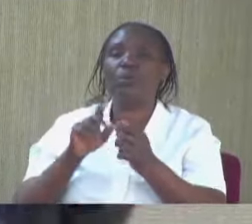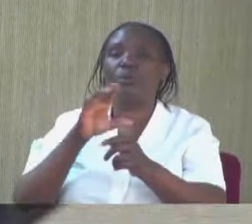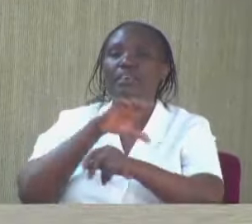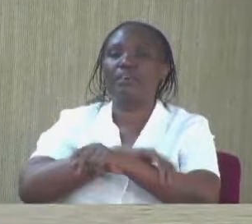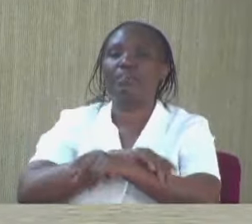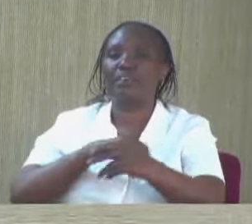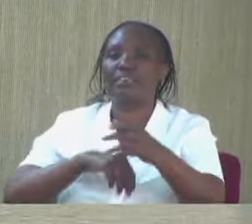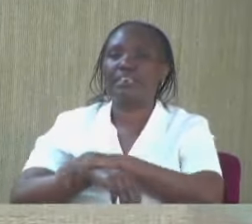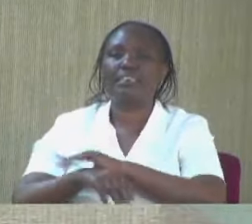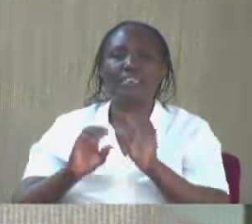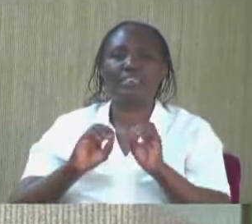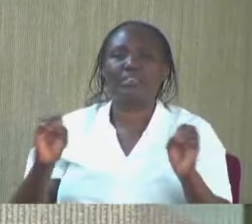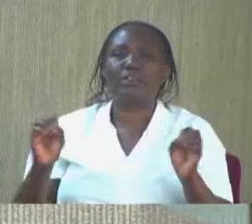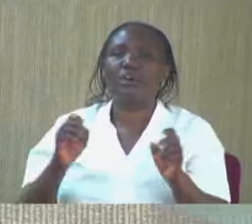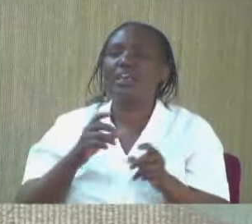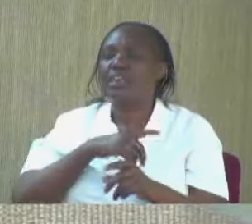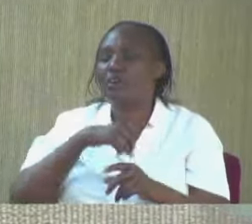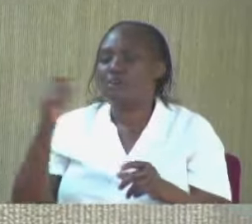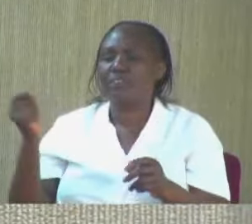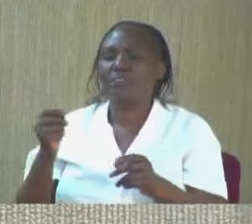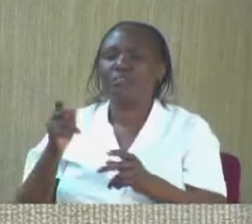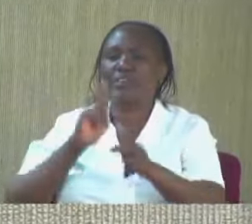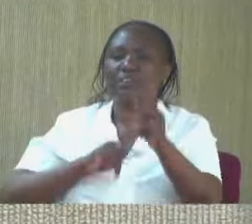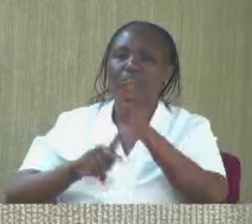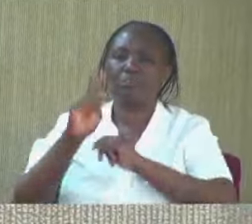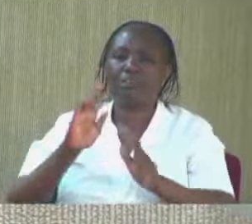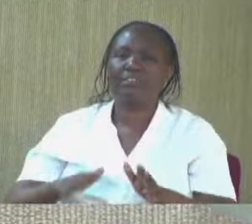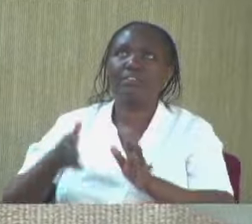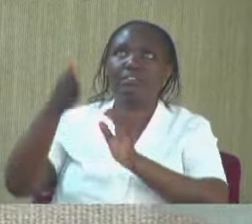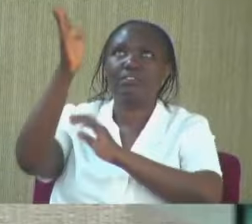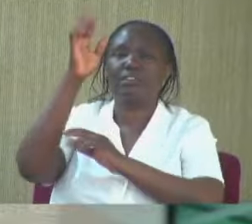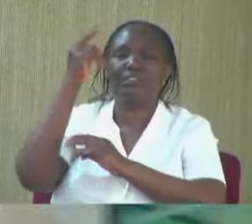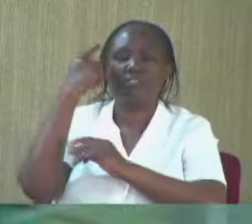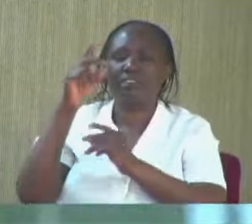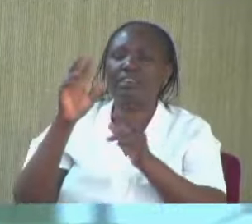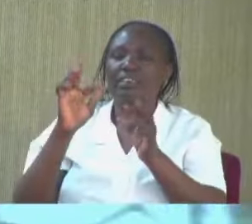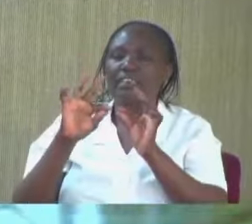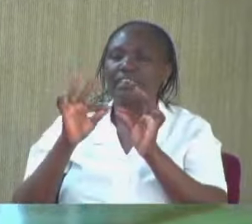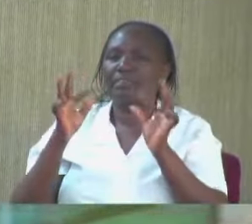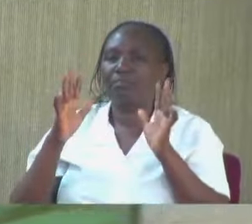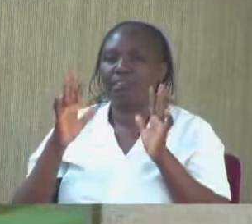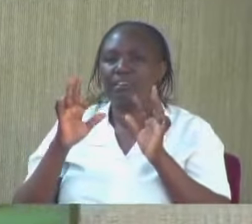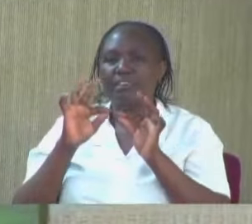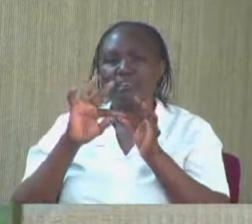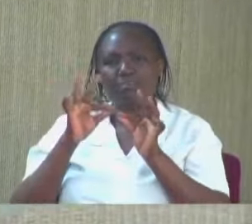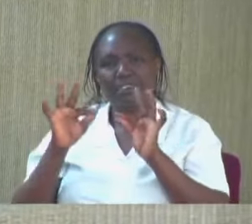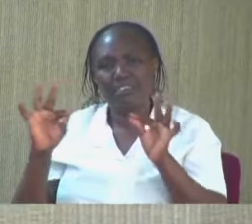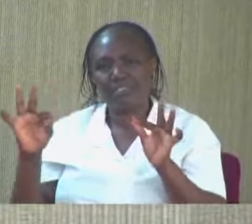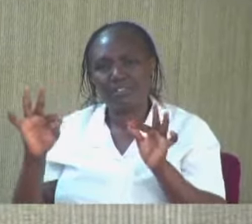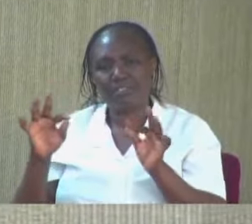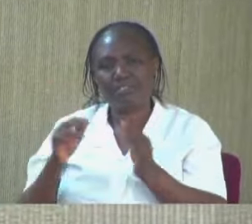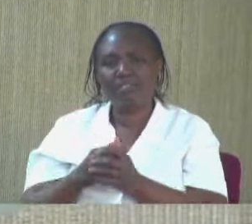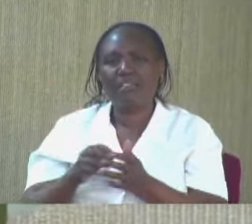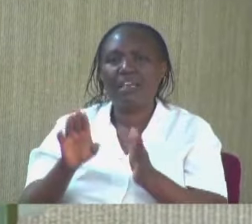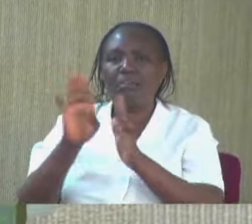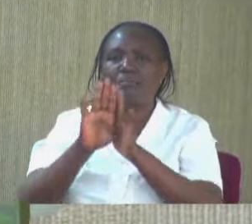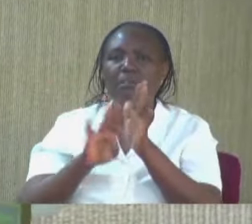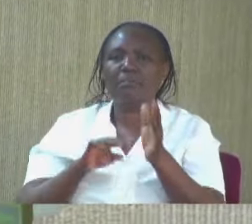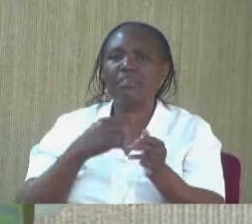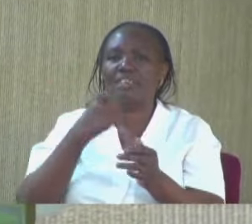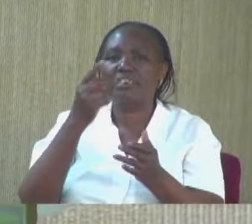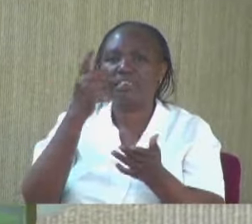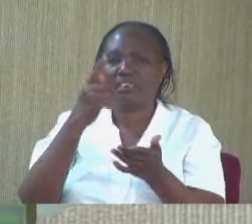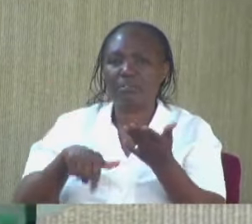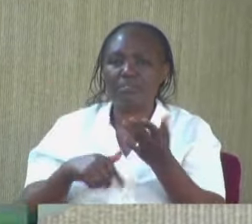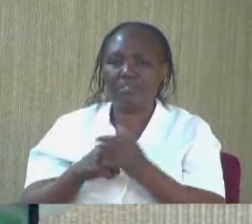had to go to God's prophet for the interpretation. Are you getting what I'm saying? But the Bible tells us that while